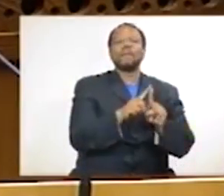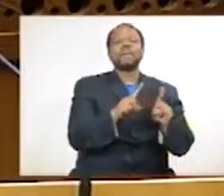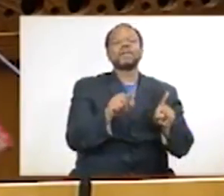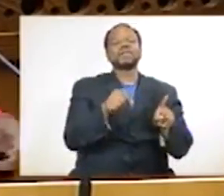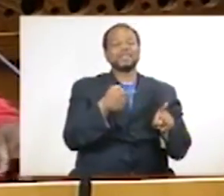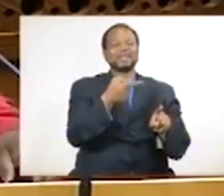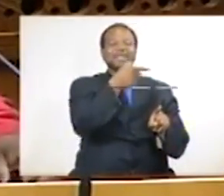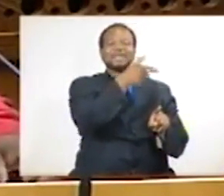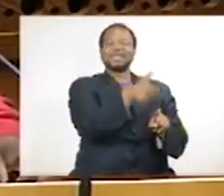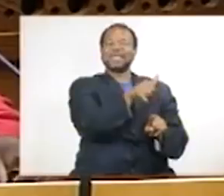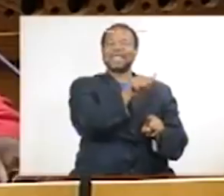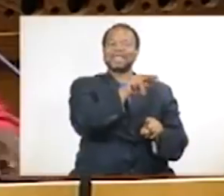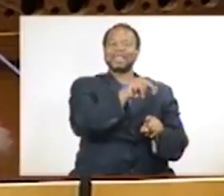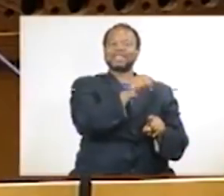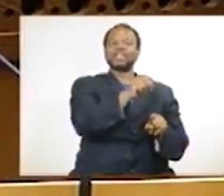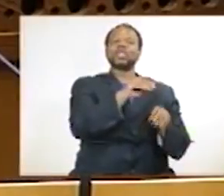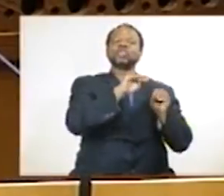I